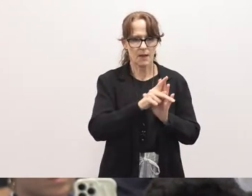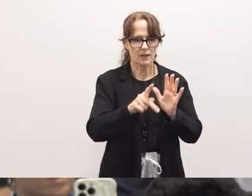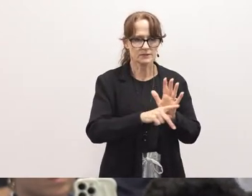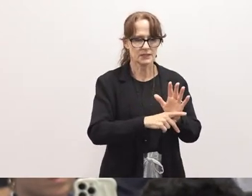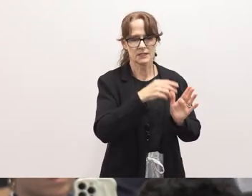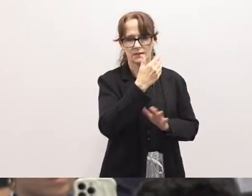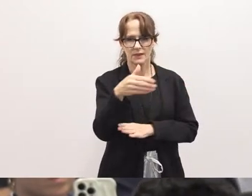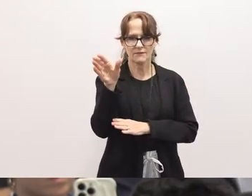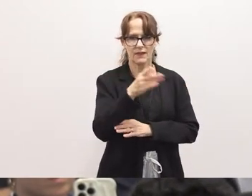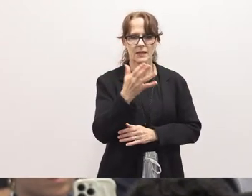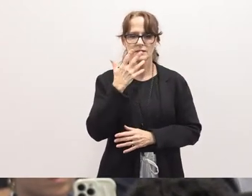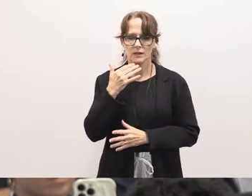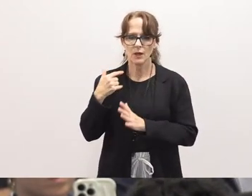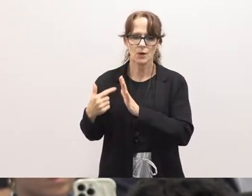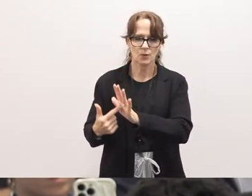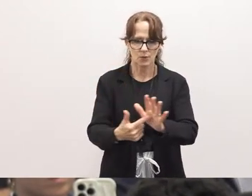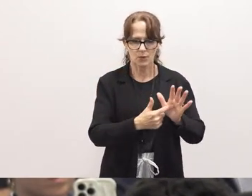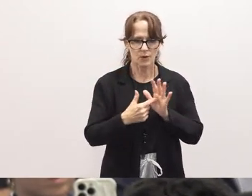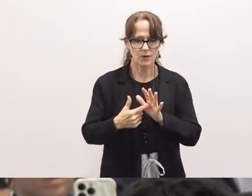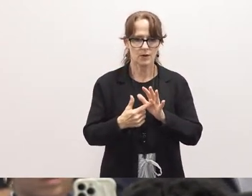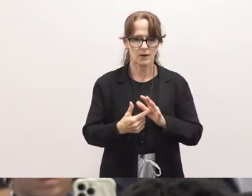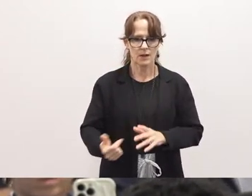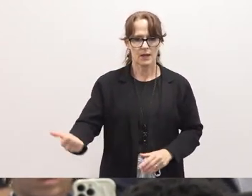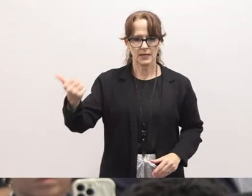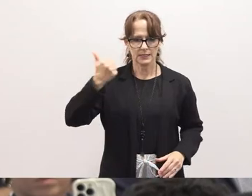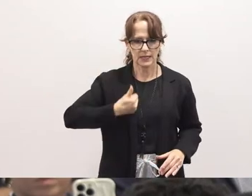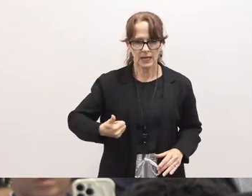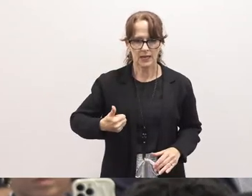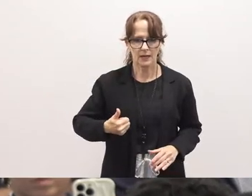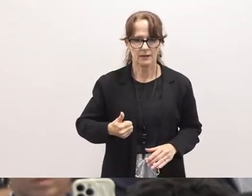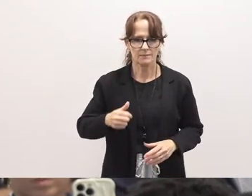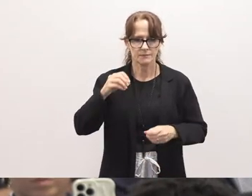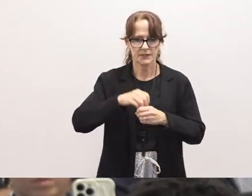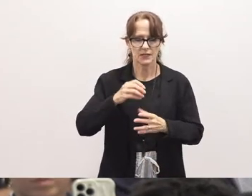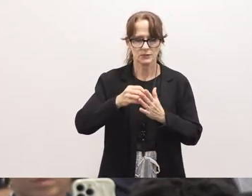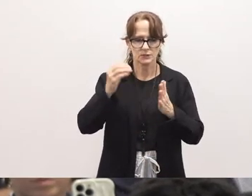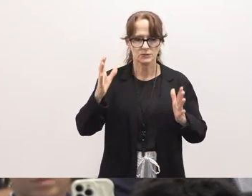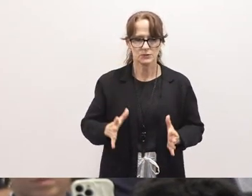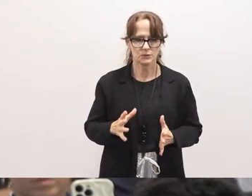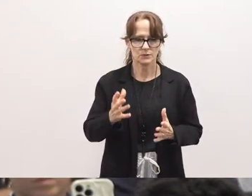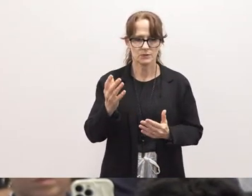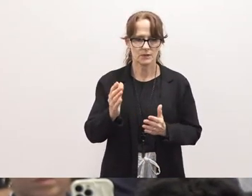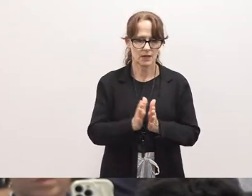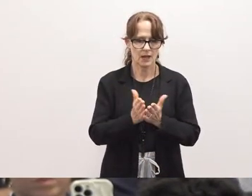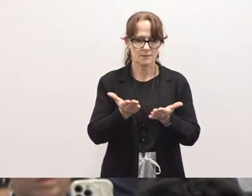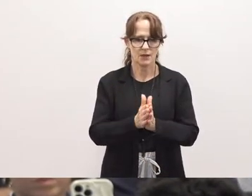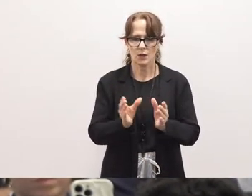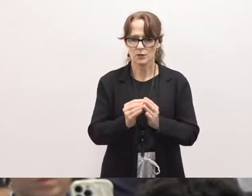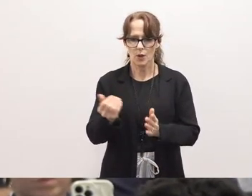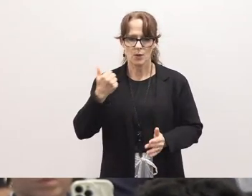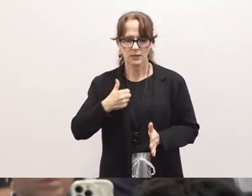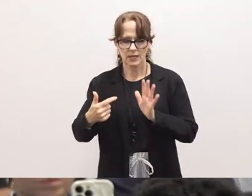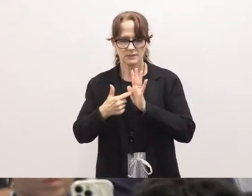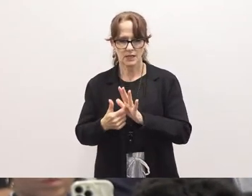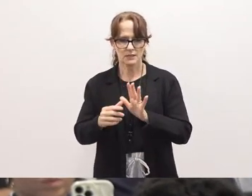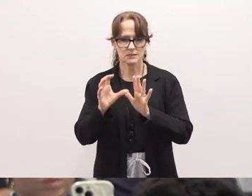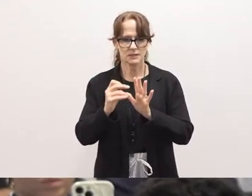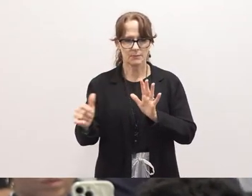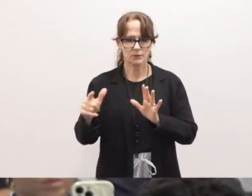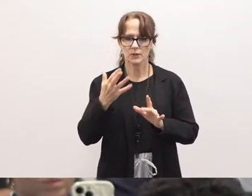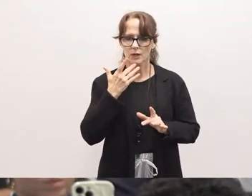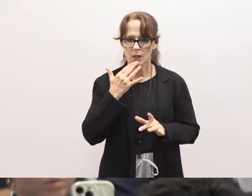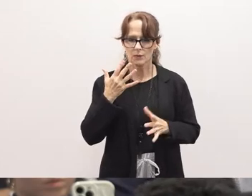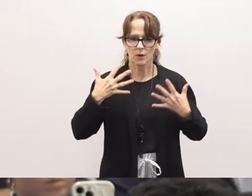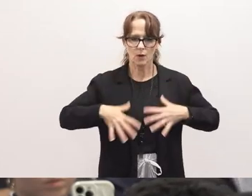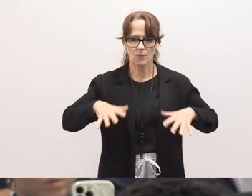and classroom are also representative of a gang. And in your student handbook, school policies, it states no gang signs, symbols, colors, or